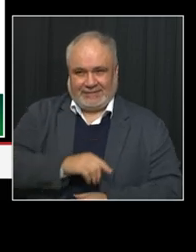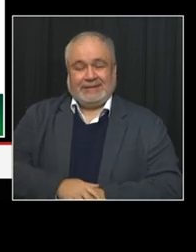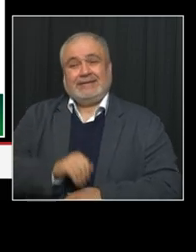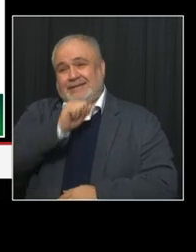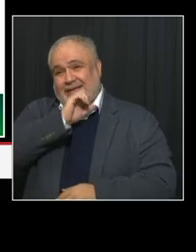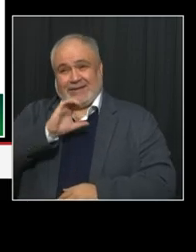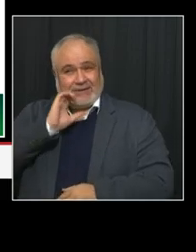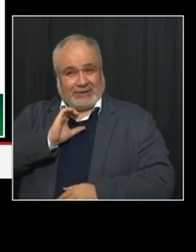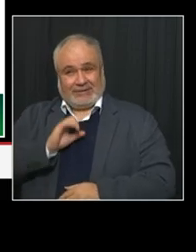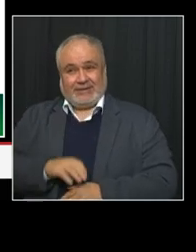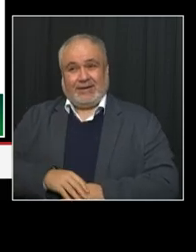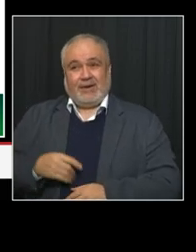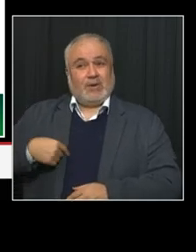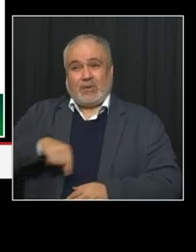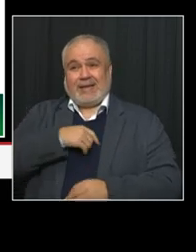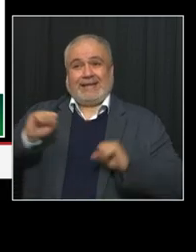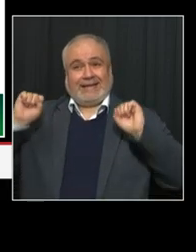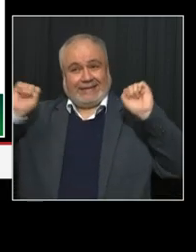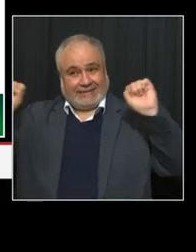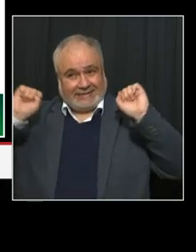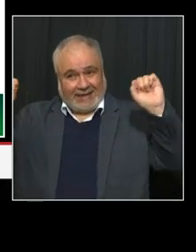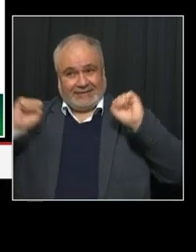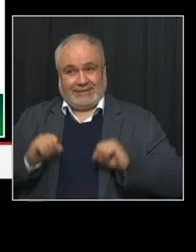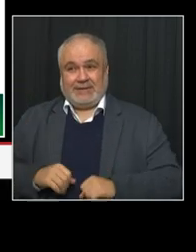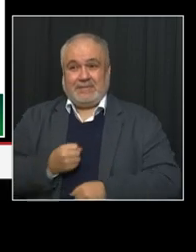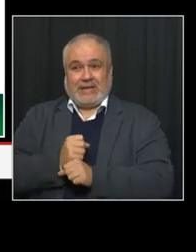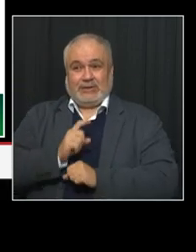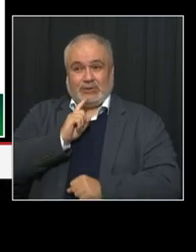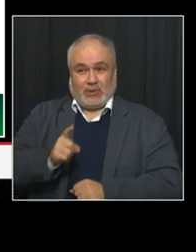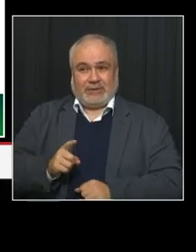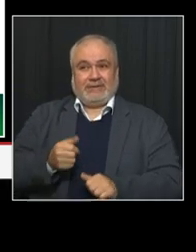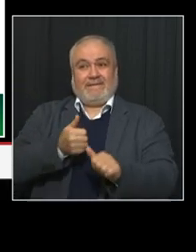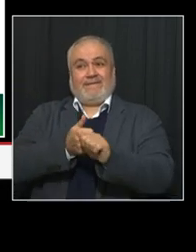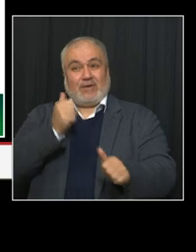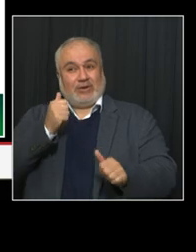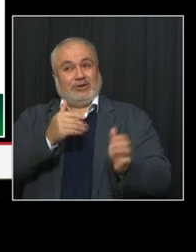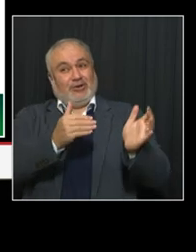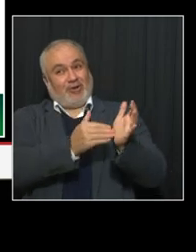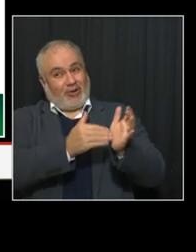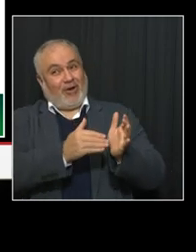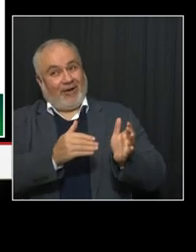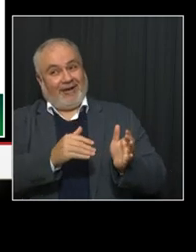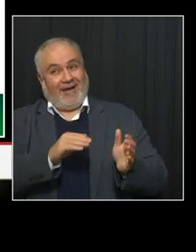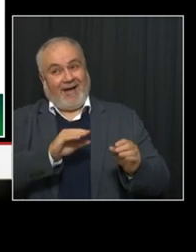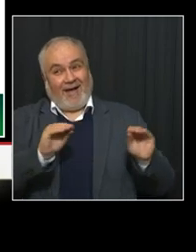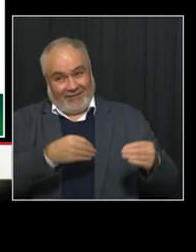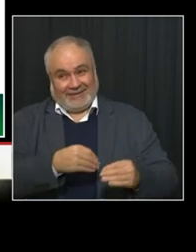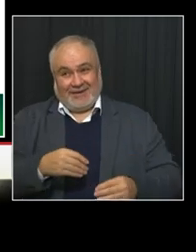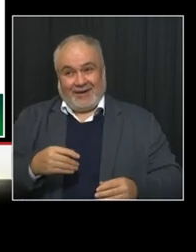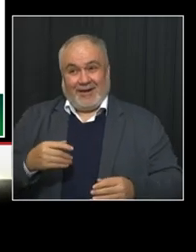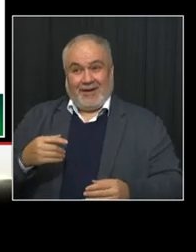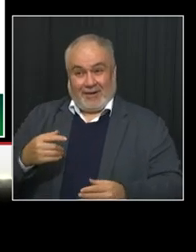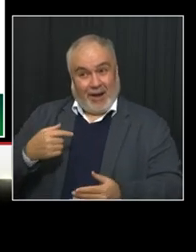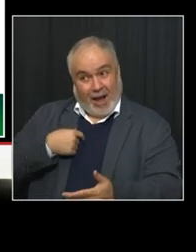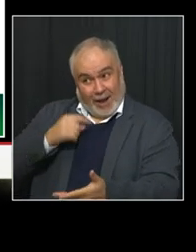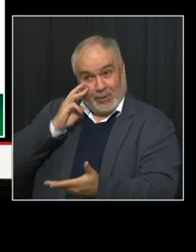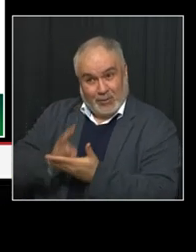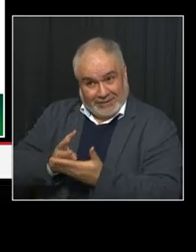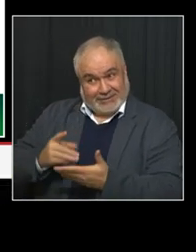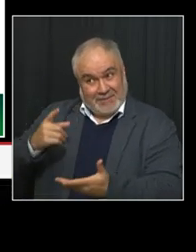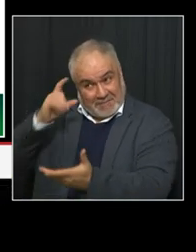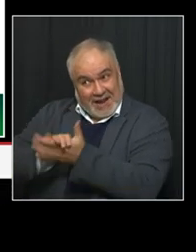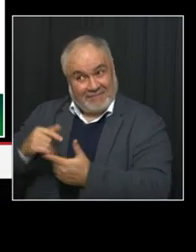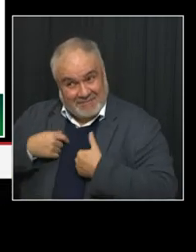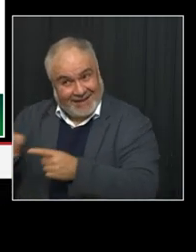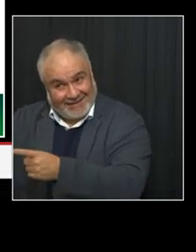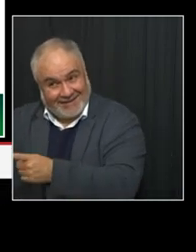keep us out of the doctor's office. Believe me, I'm a witness to that. All right, I love that. I love that